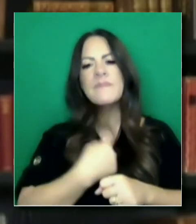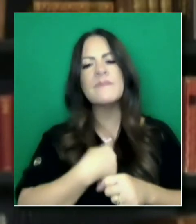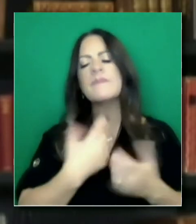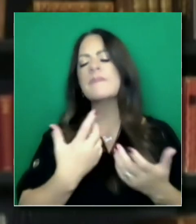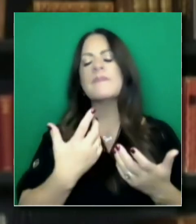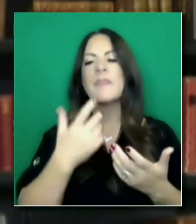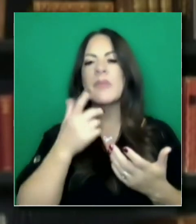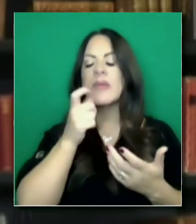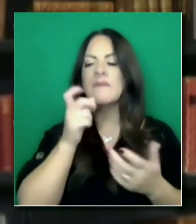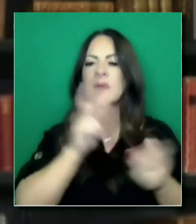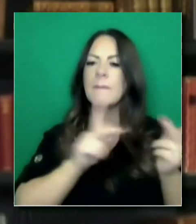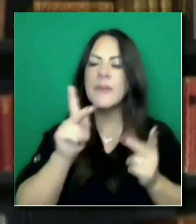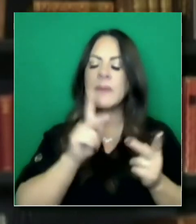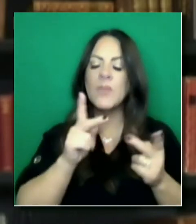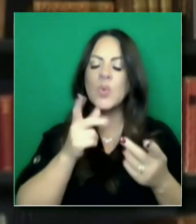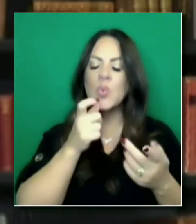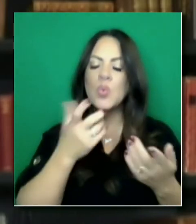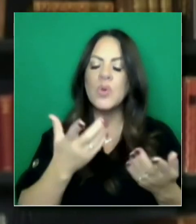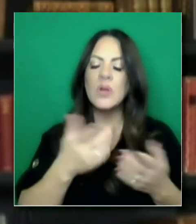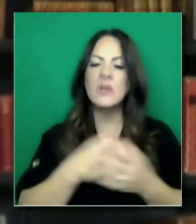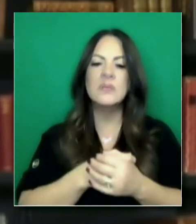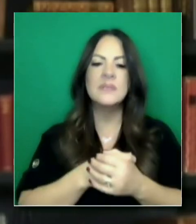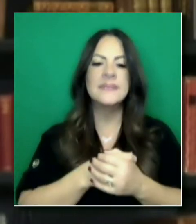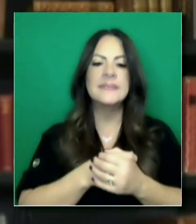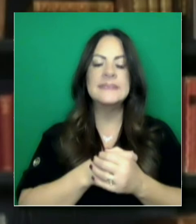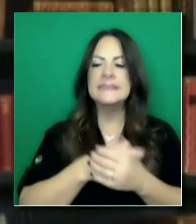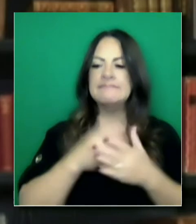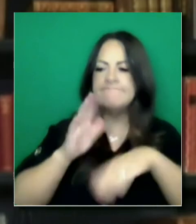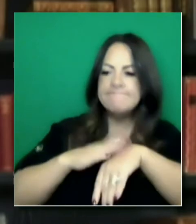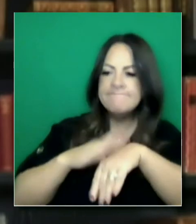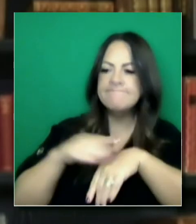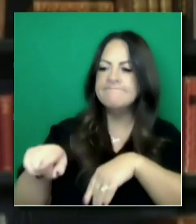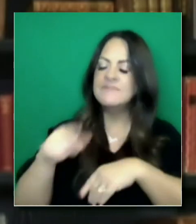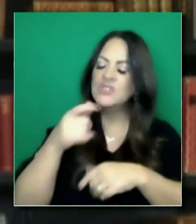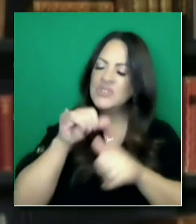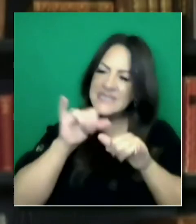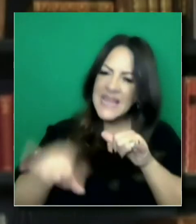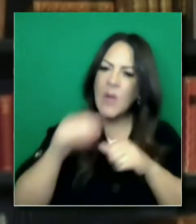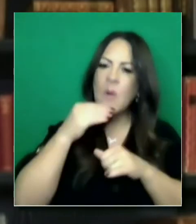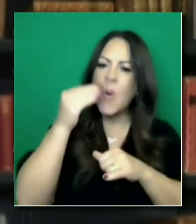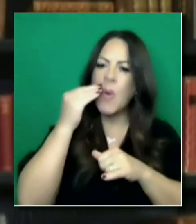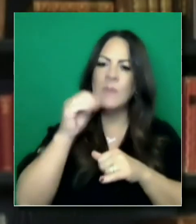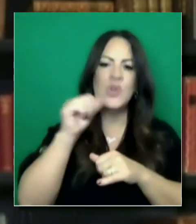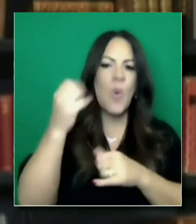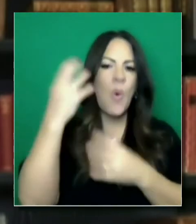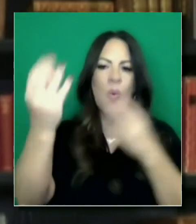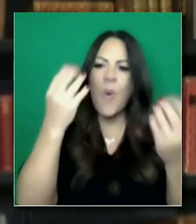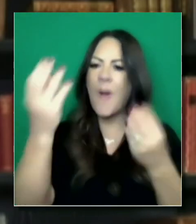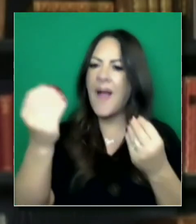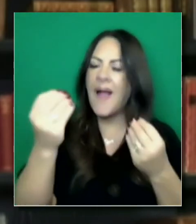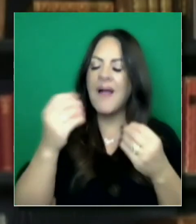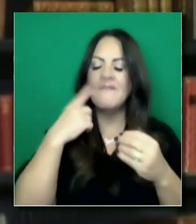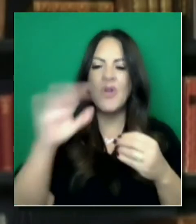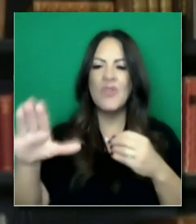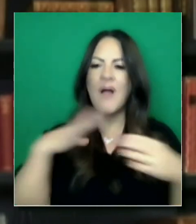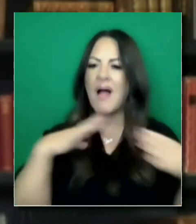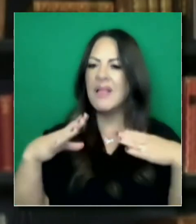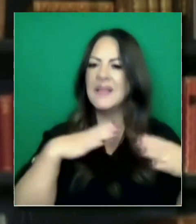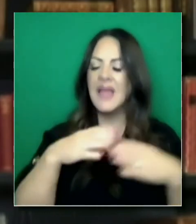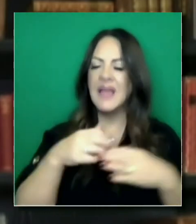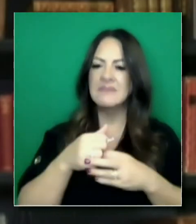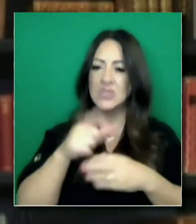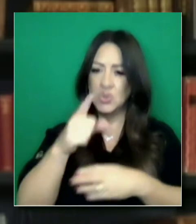heeded the orders to not travel, to stay home during the holiday, or I guess we're in the middle of it. So are they heeding these